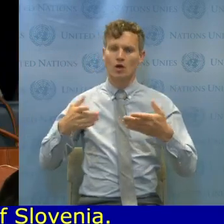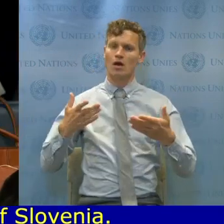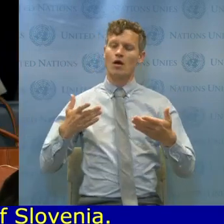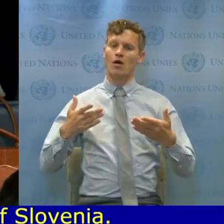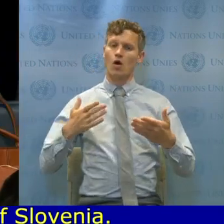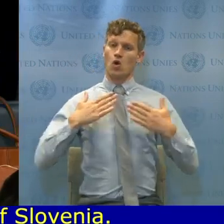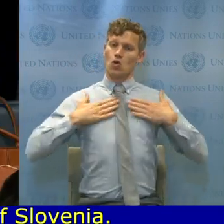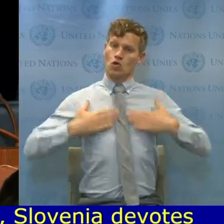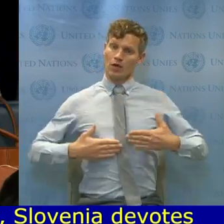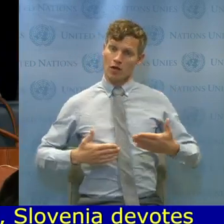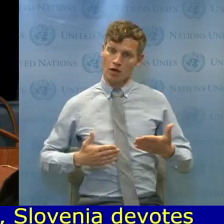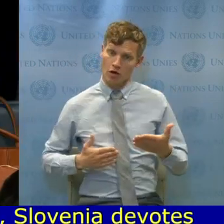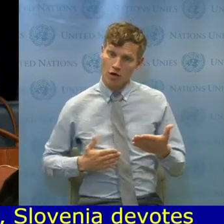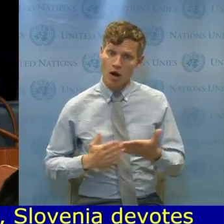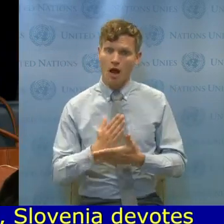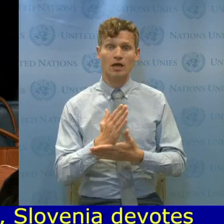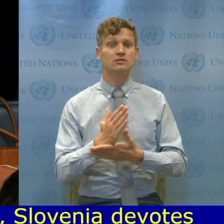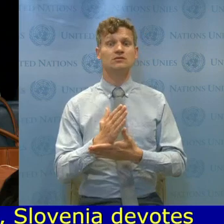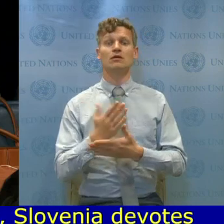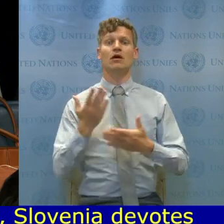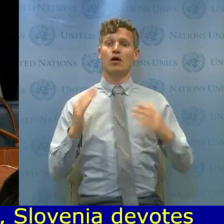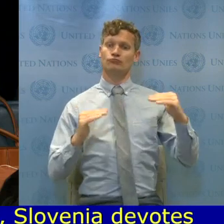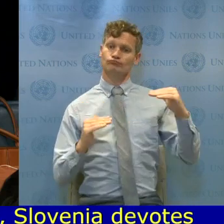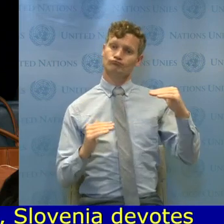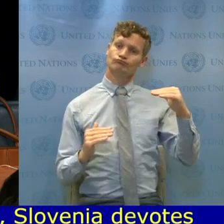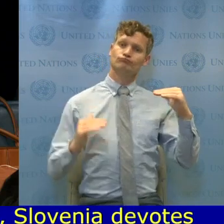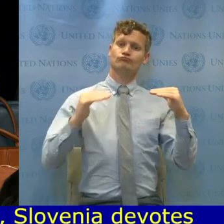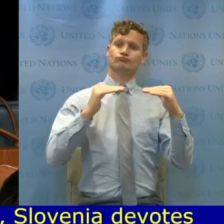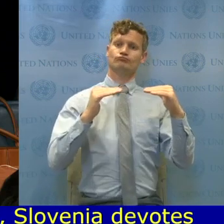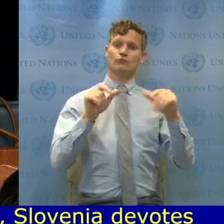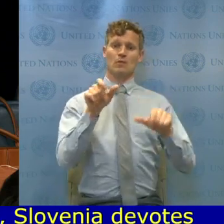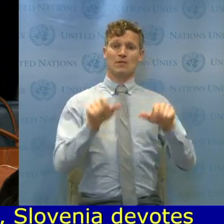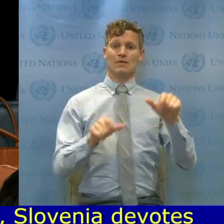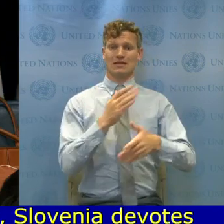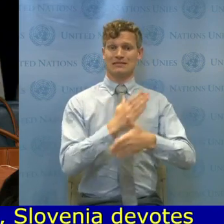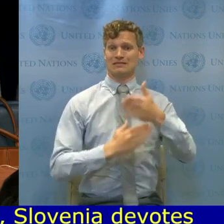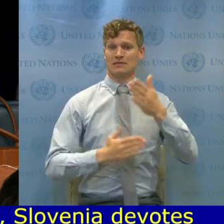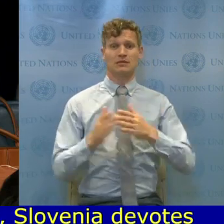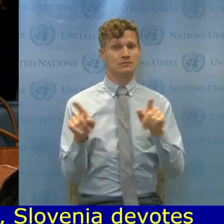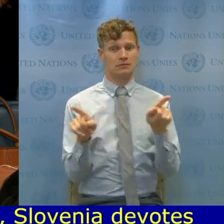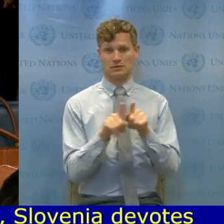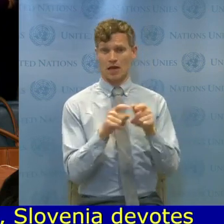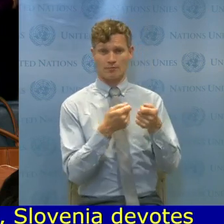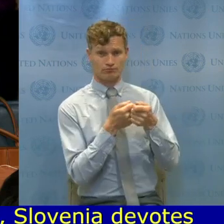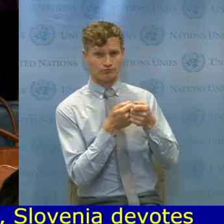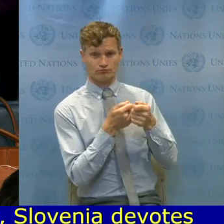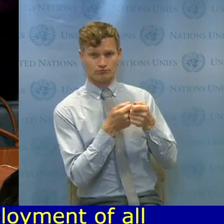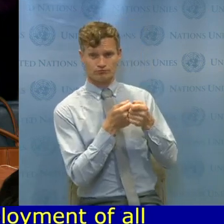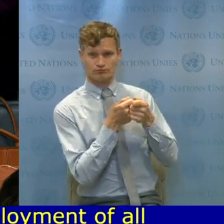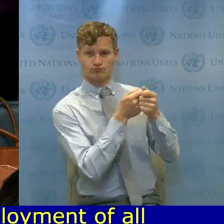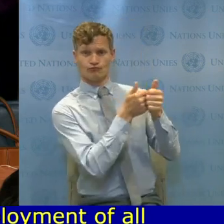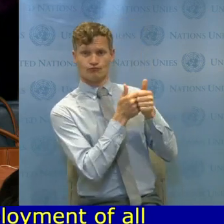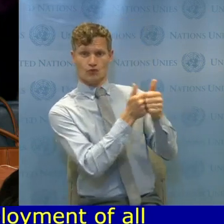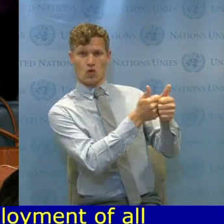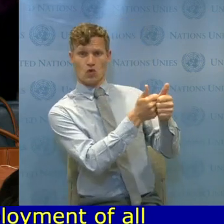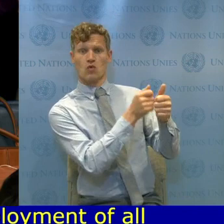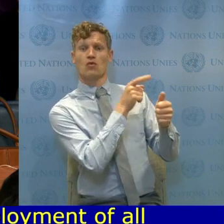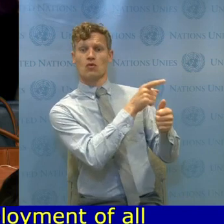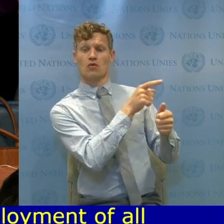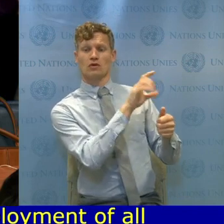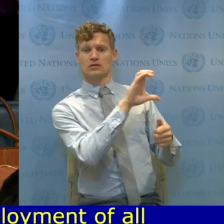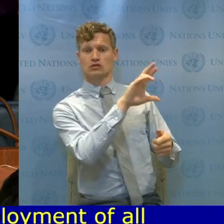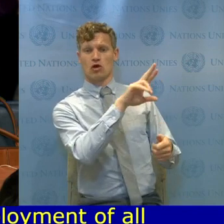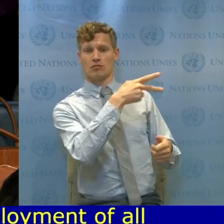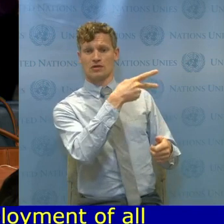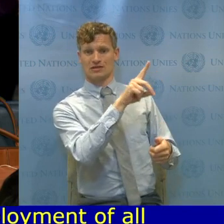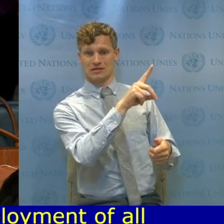by persons with disability, as specified in the Convention on the Rights of Persons with Disabilities. Slovenia also